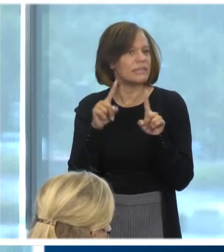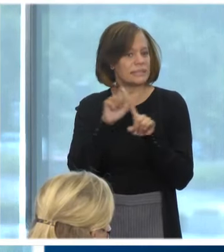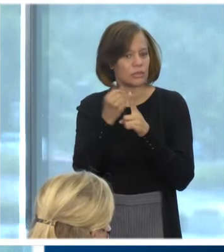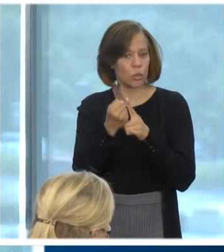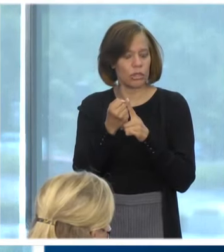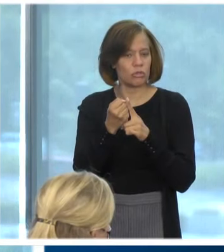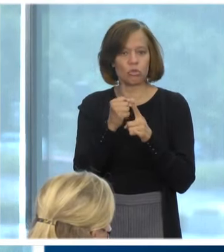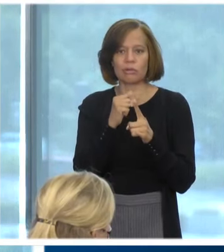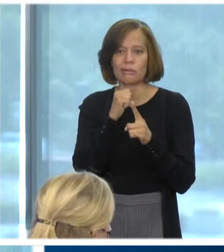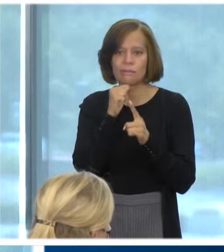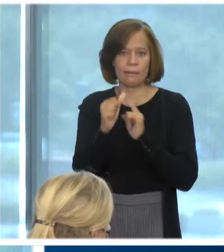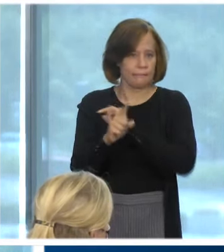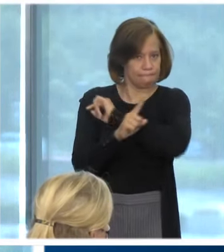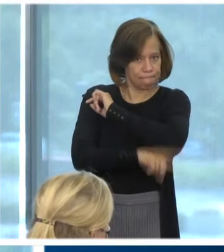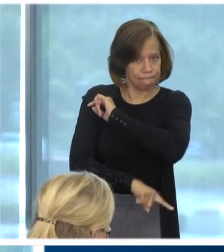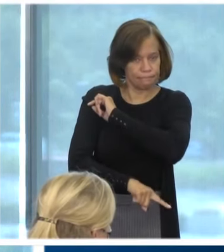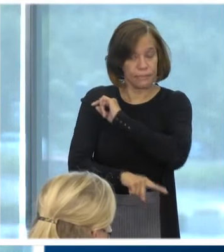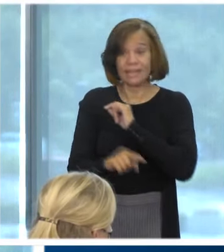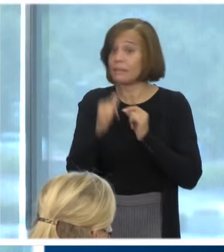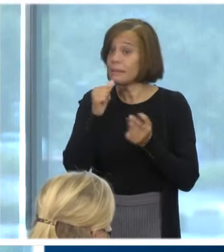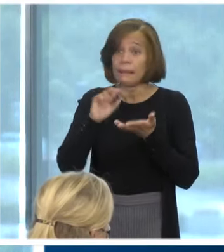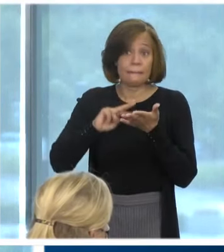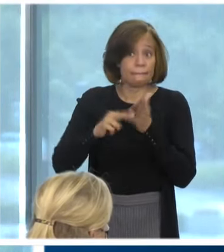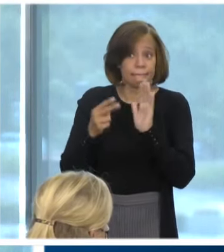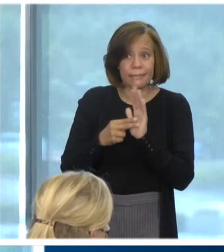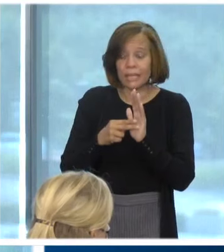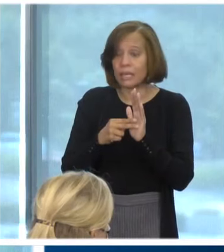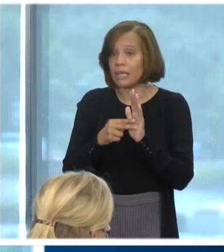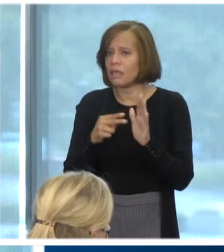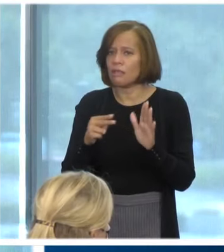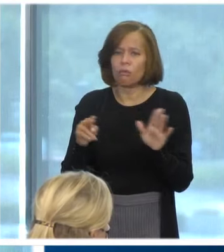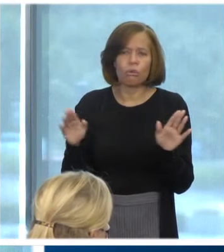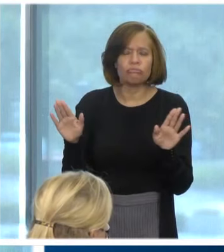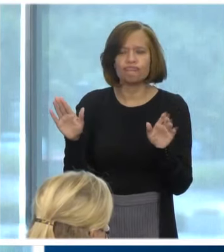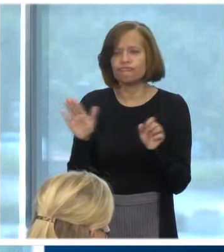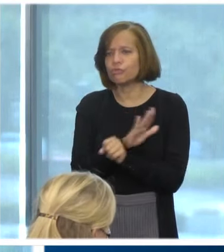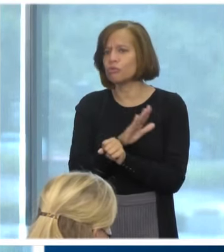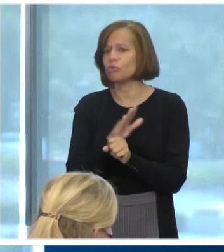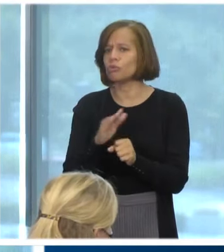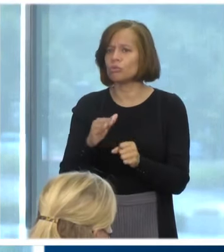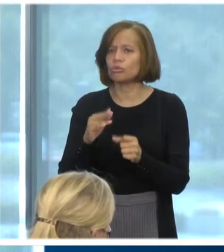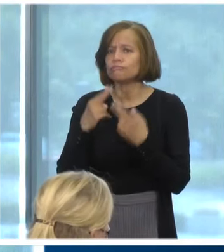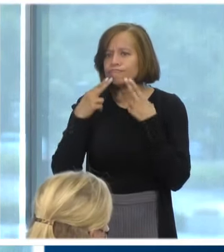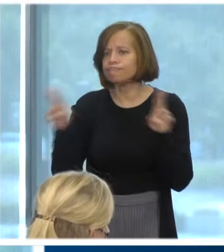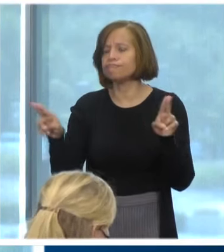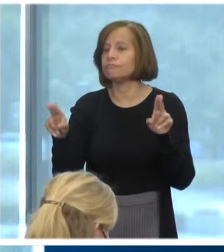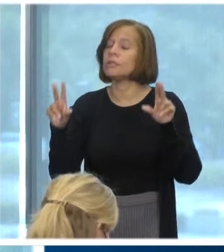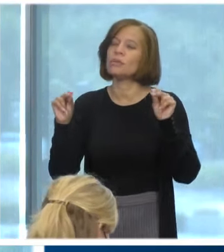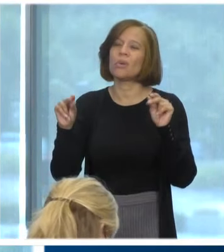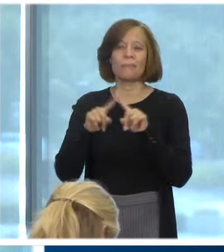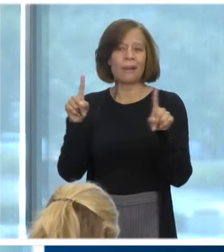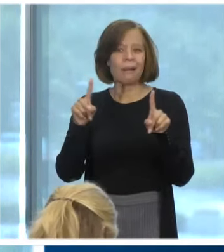but simply that there was not enough evidence to prove or disprove the complaint.